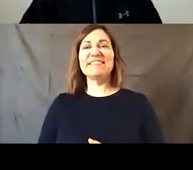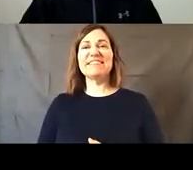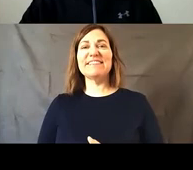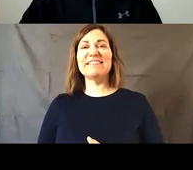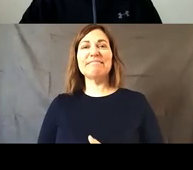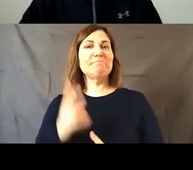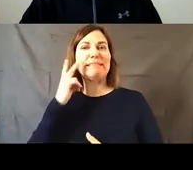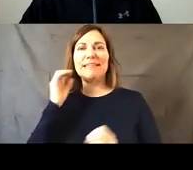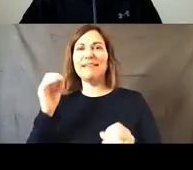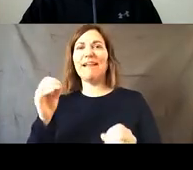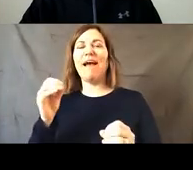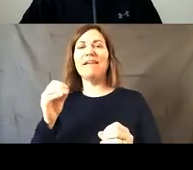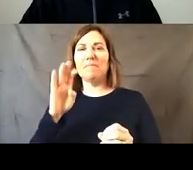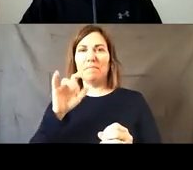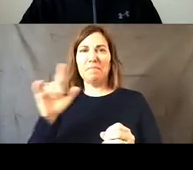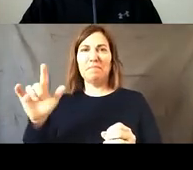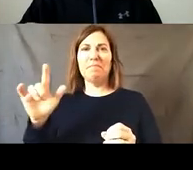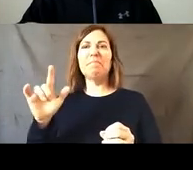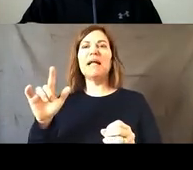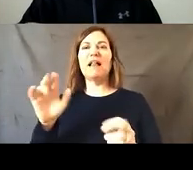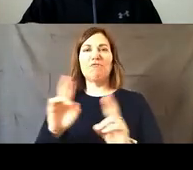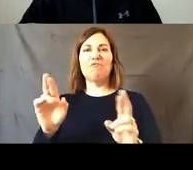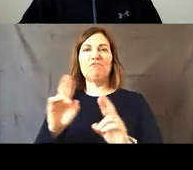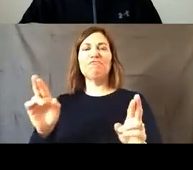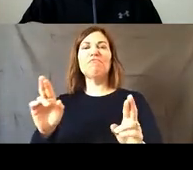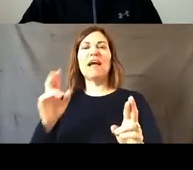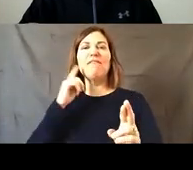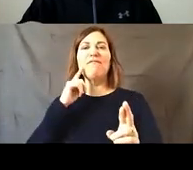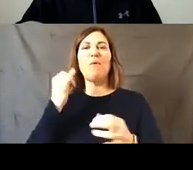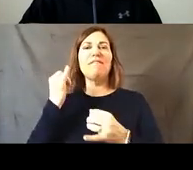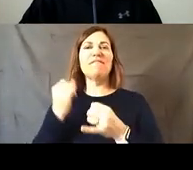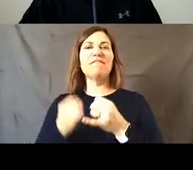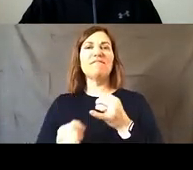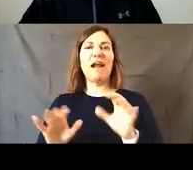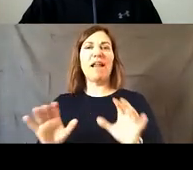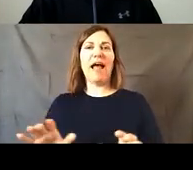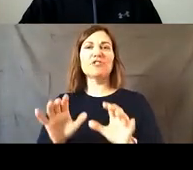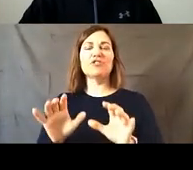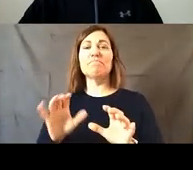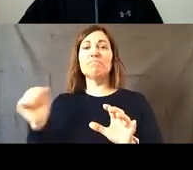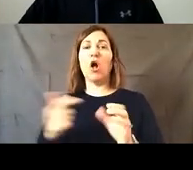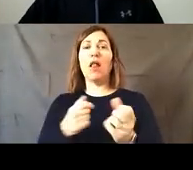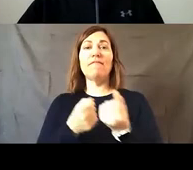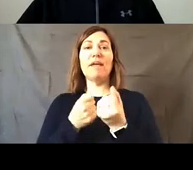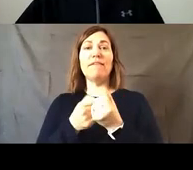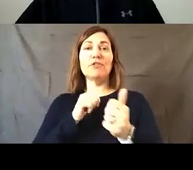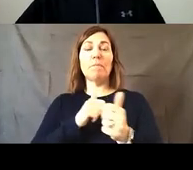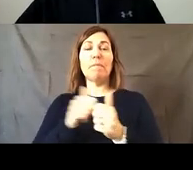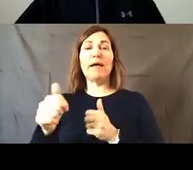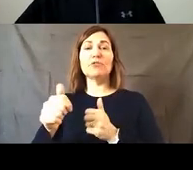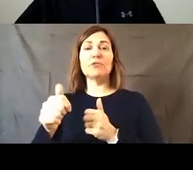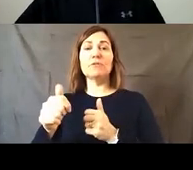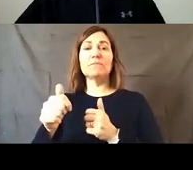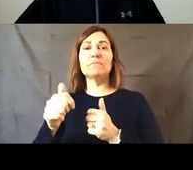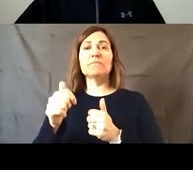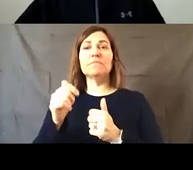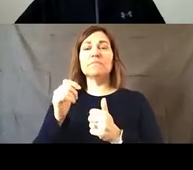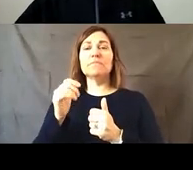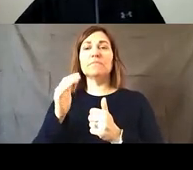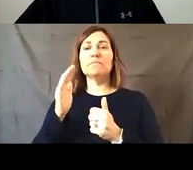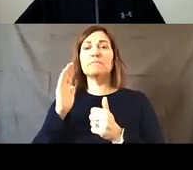Seeing none, the bill is ready for final action. All in favor of the passage of the bill will vote